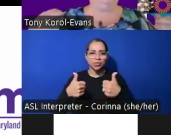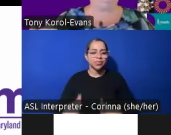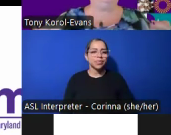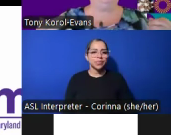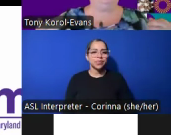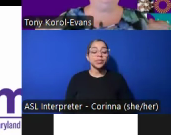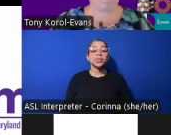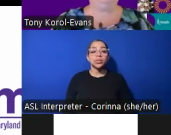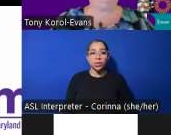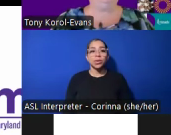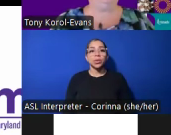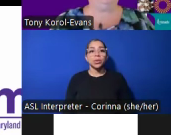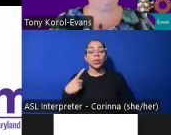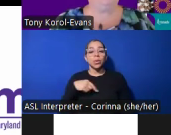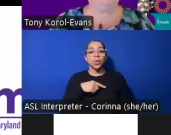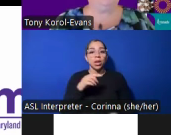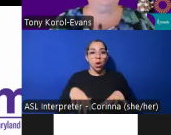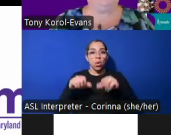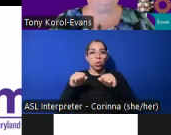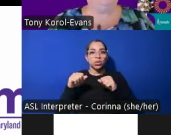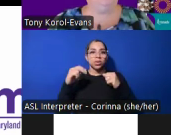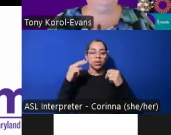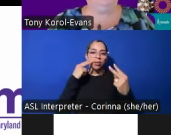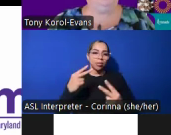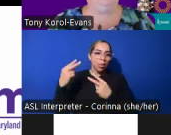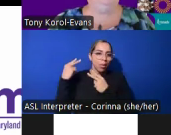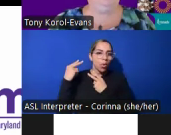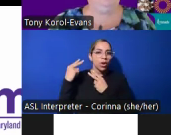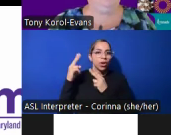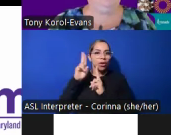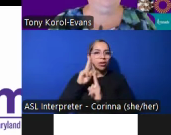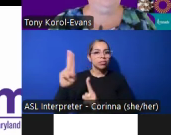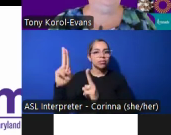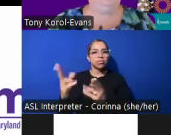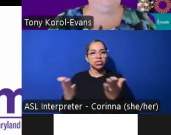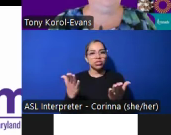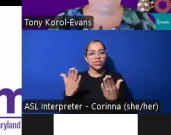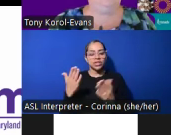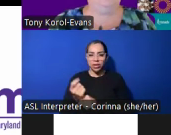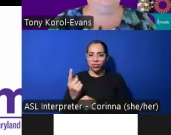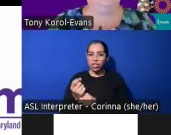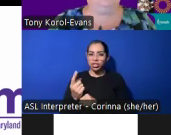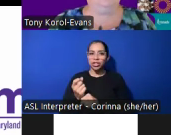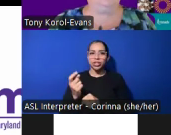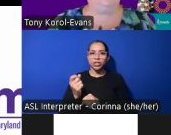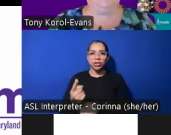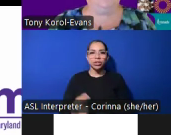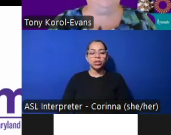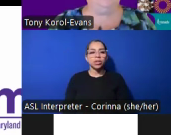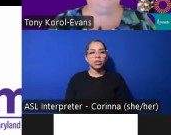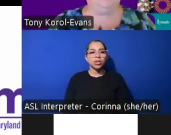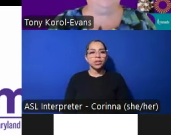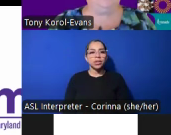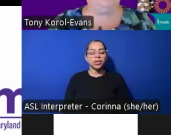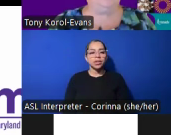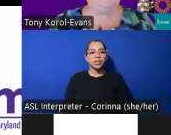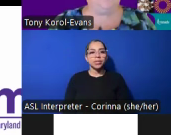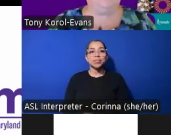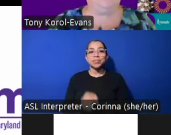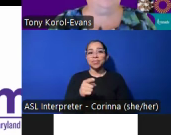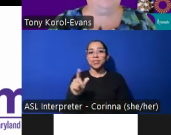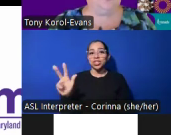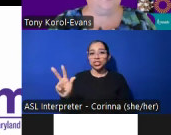So we do a memorial service every year. And this was our